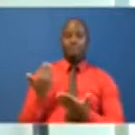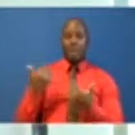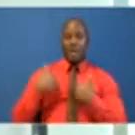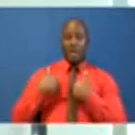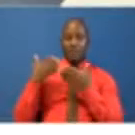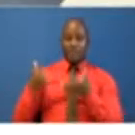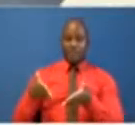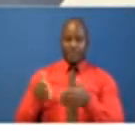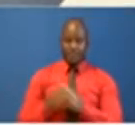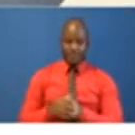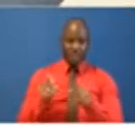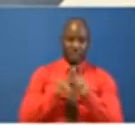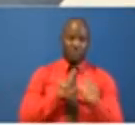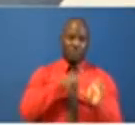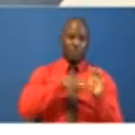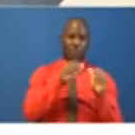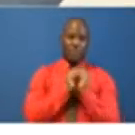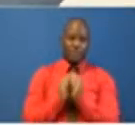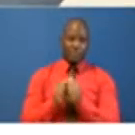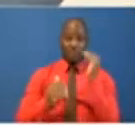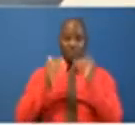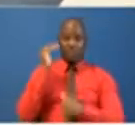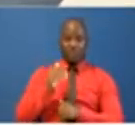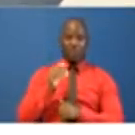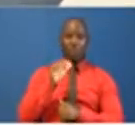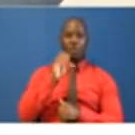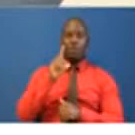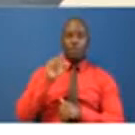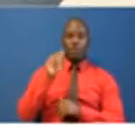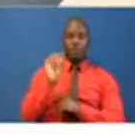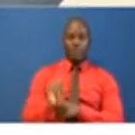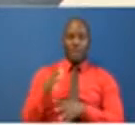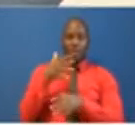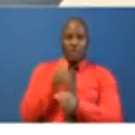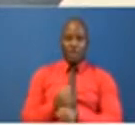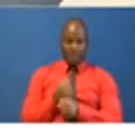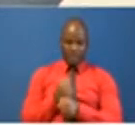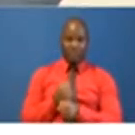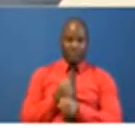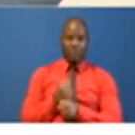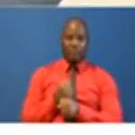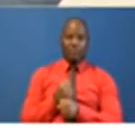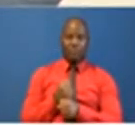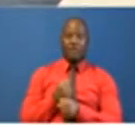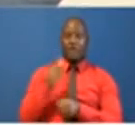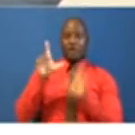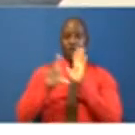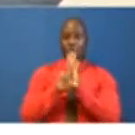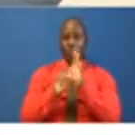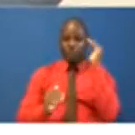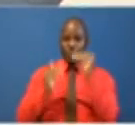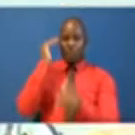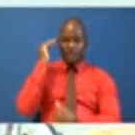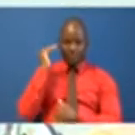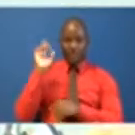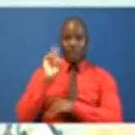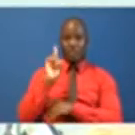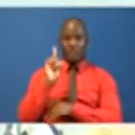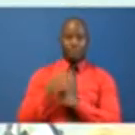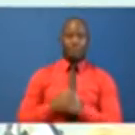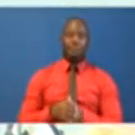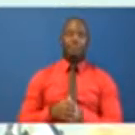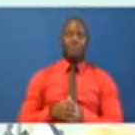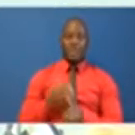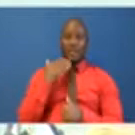us and we're also joined by a professor collins or daughter he's an associate dean faculty of law at the university of nairobi